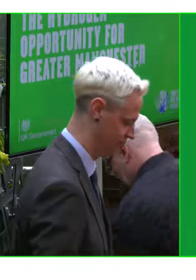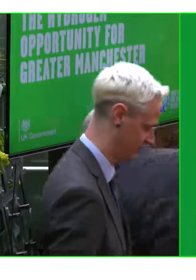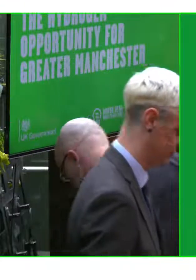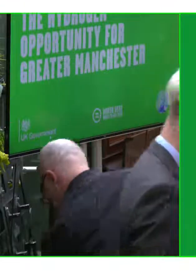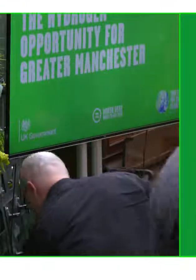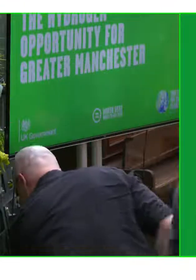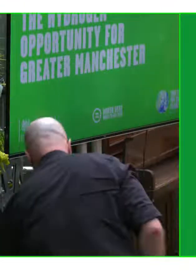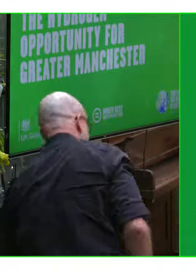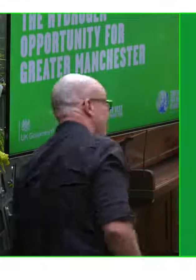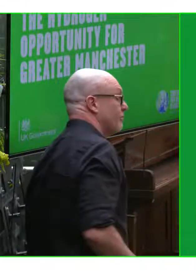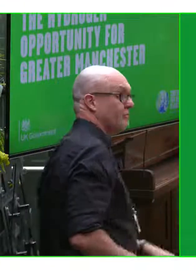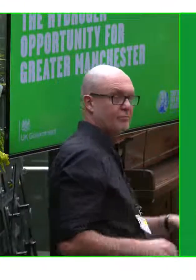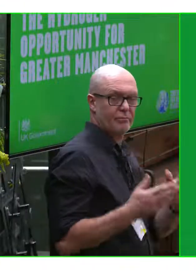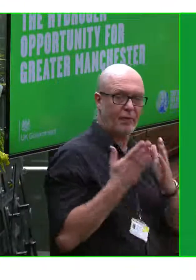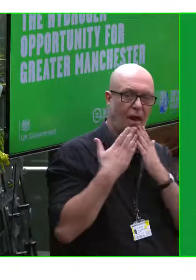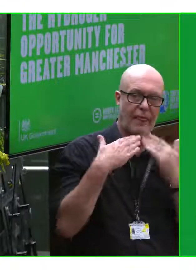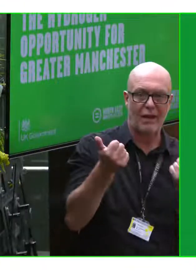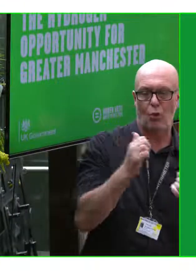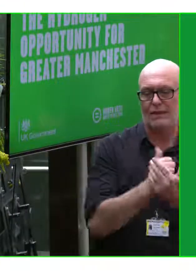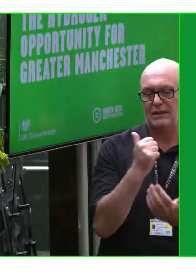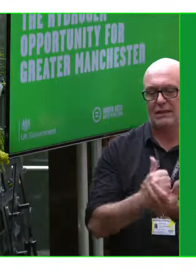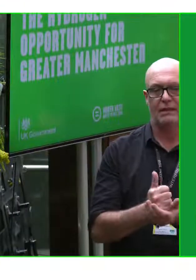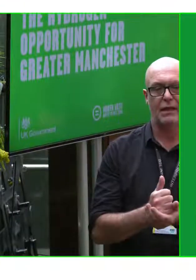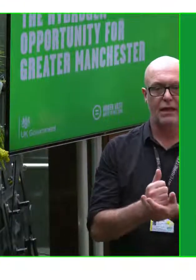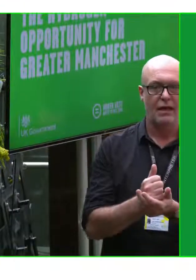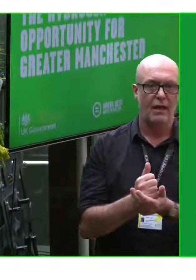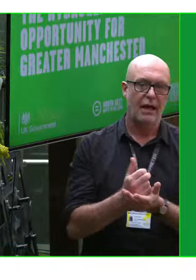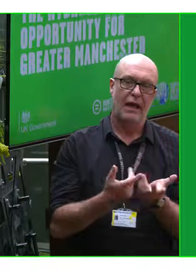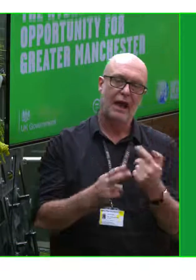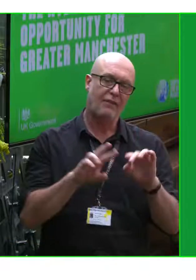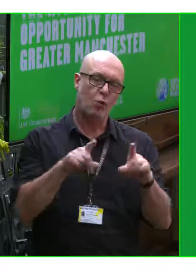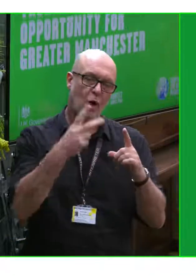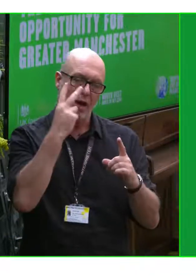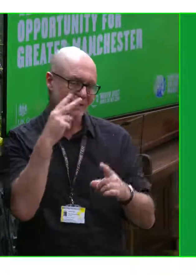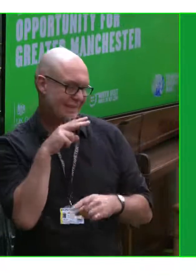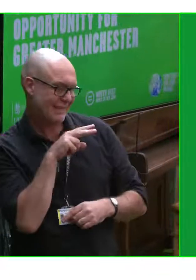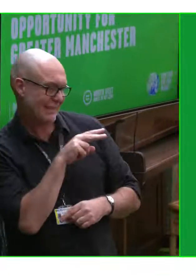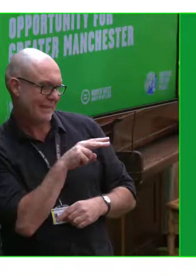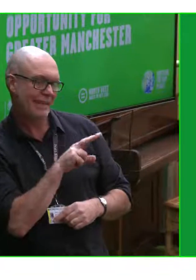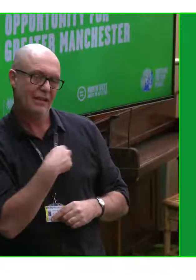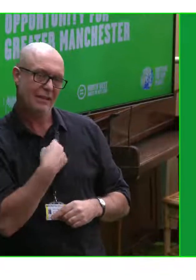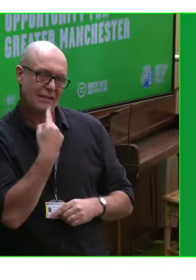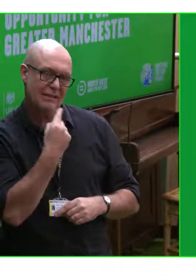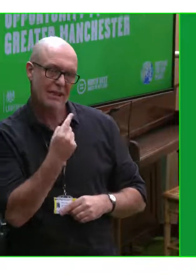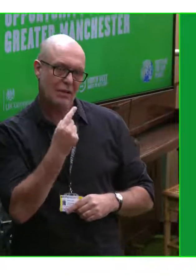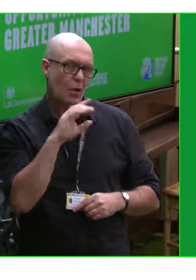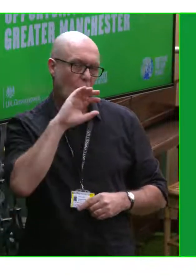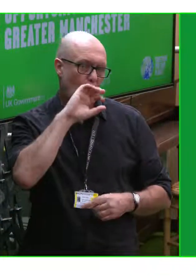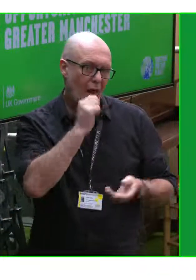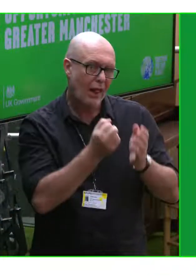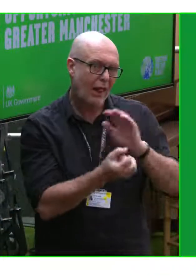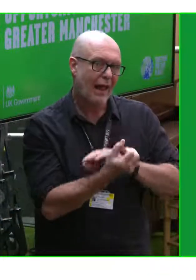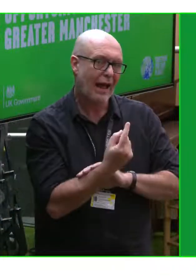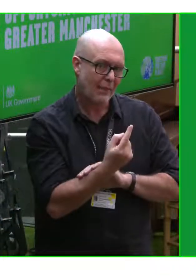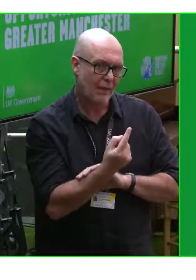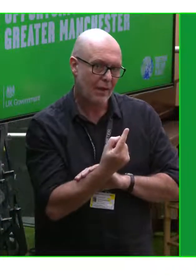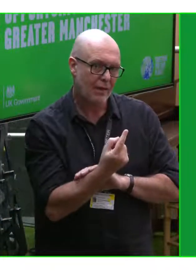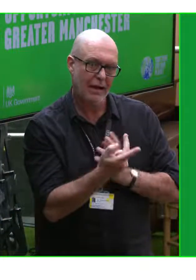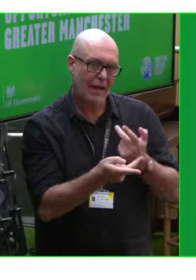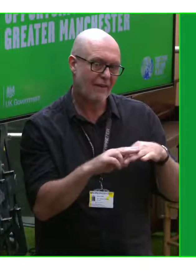Thanks, Kate. That was brilliant. And for those of you who couldn't see the bottom of the screen, on every slide it said, would this happen if left to the market?